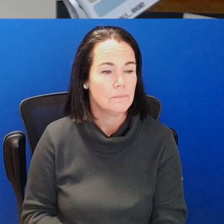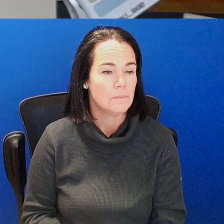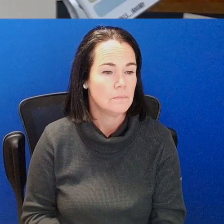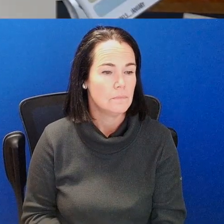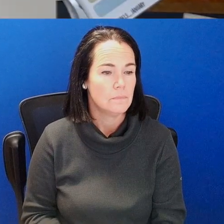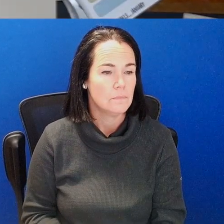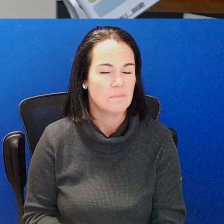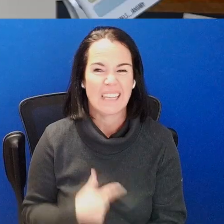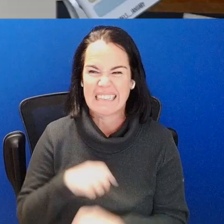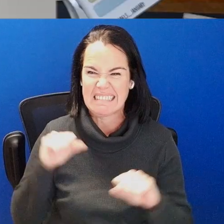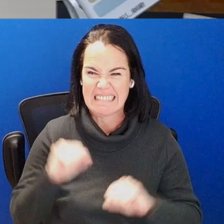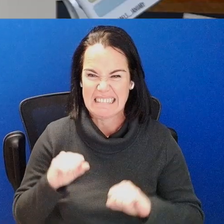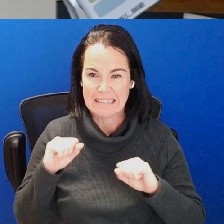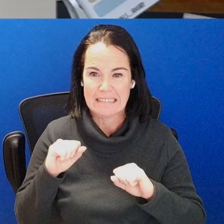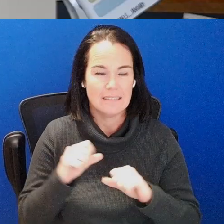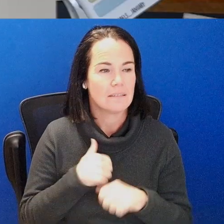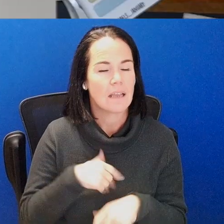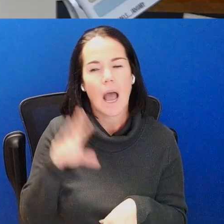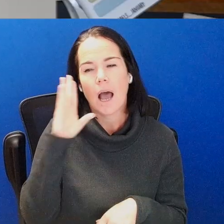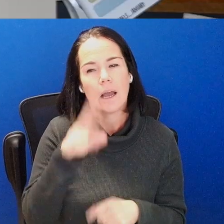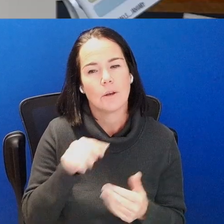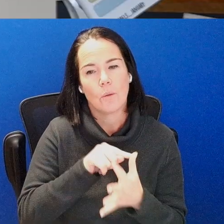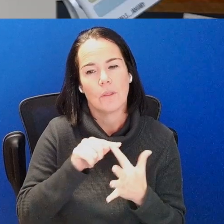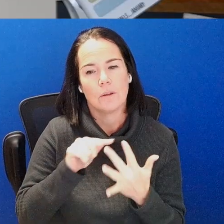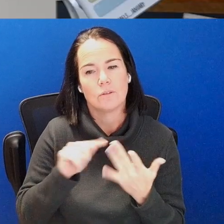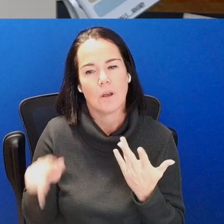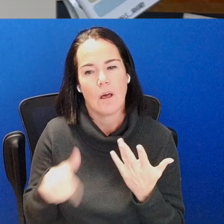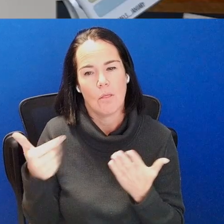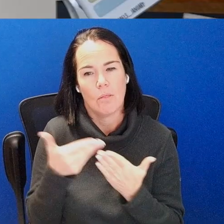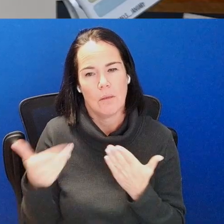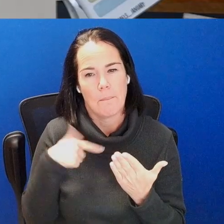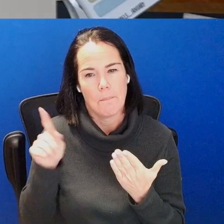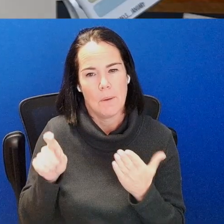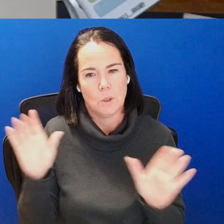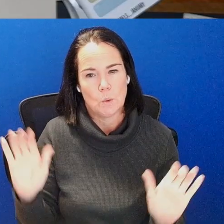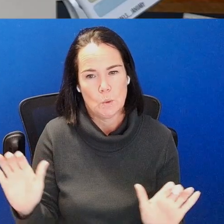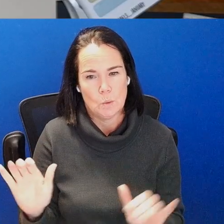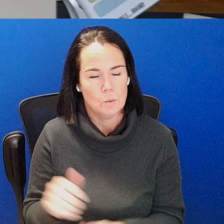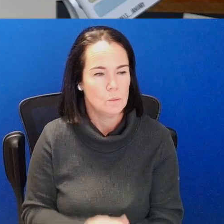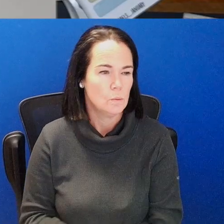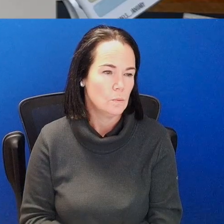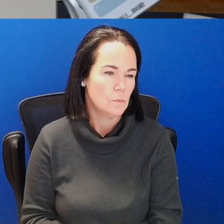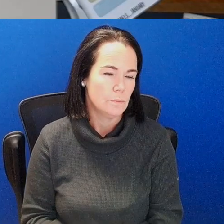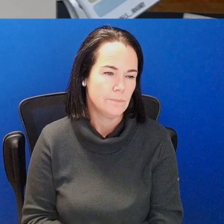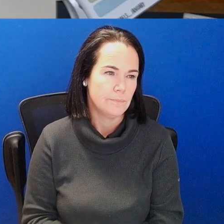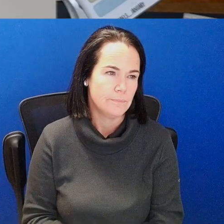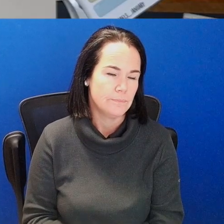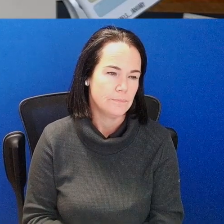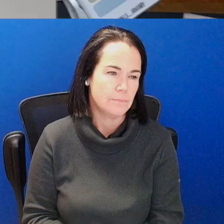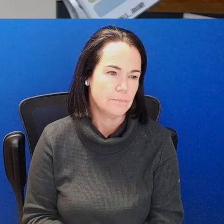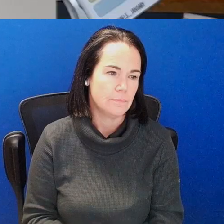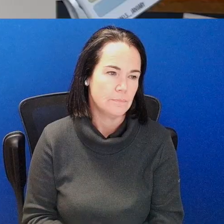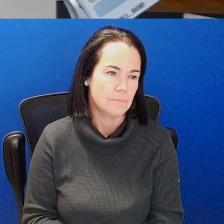time. Oh crud. I know that there's other stuff I have to do.